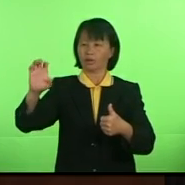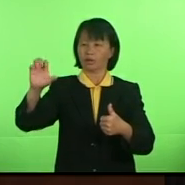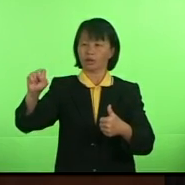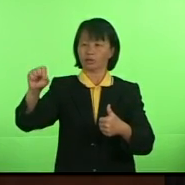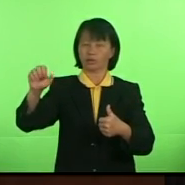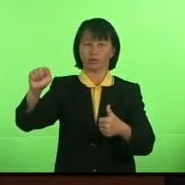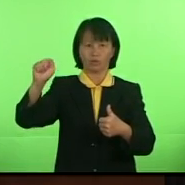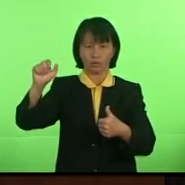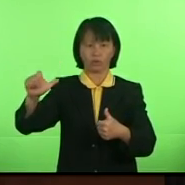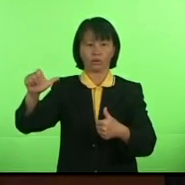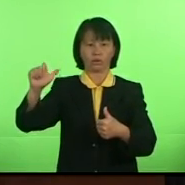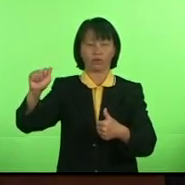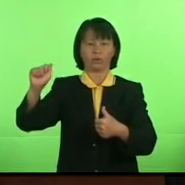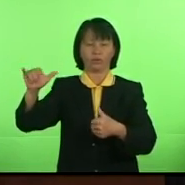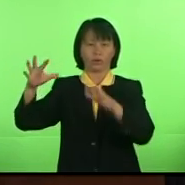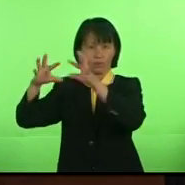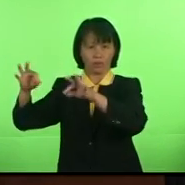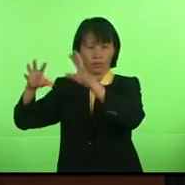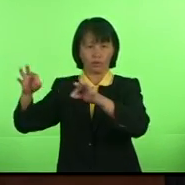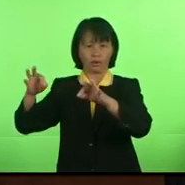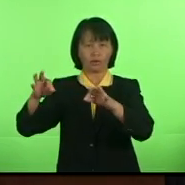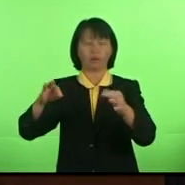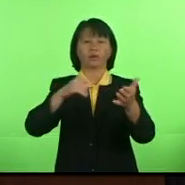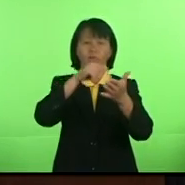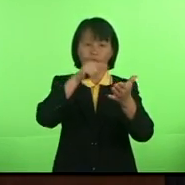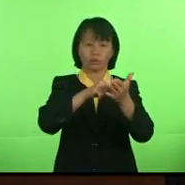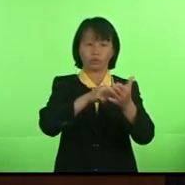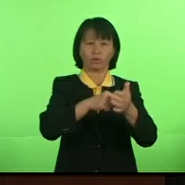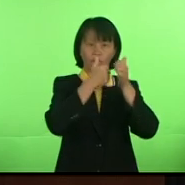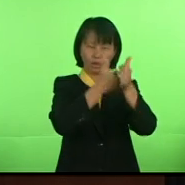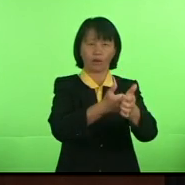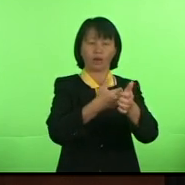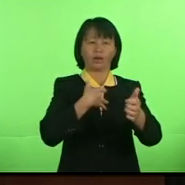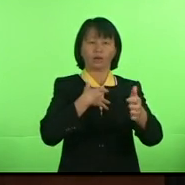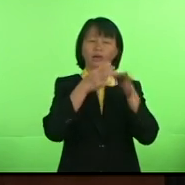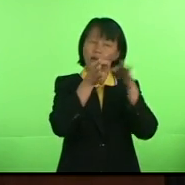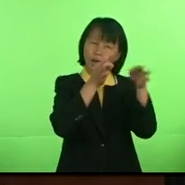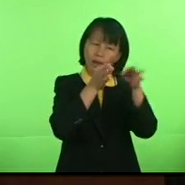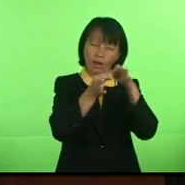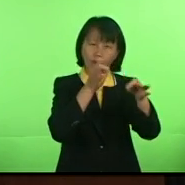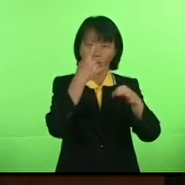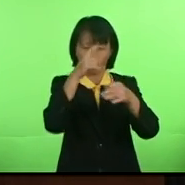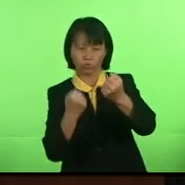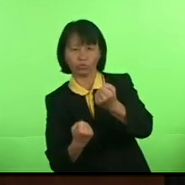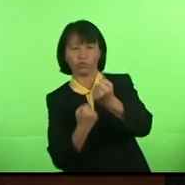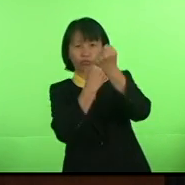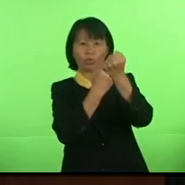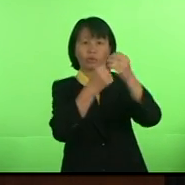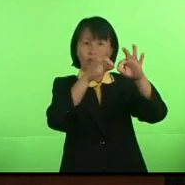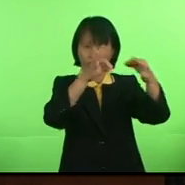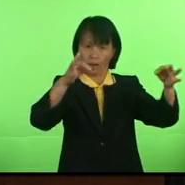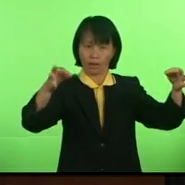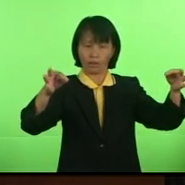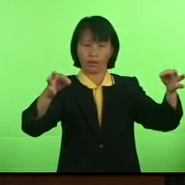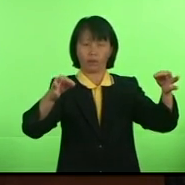usually starts with a general statement, followed by a series of explanations to support the statement.